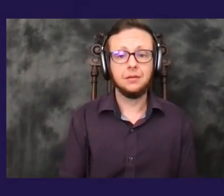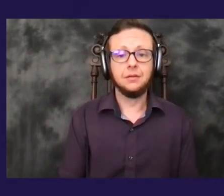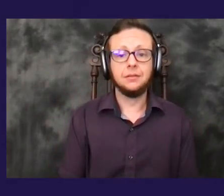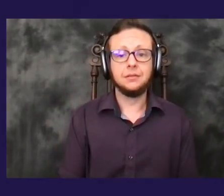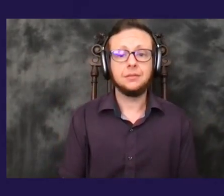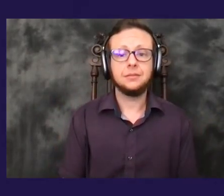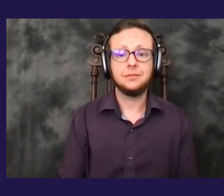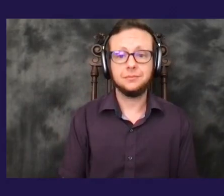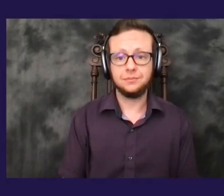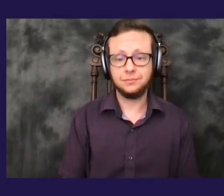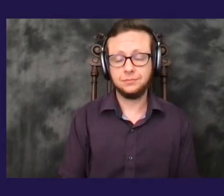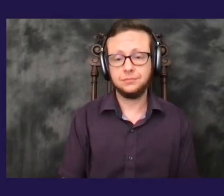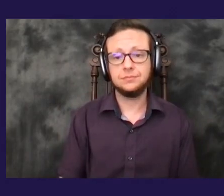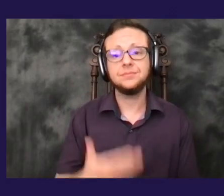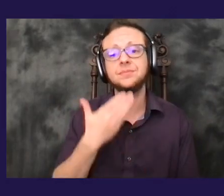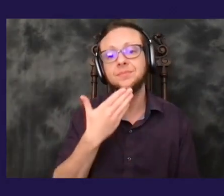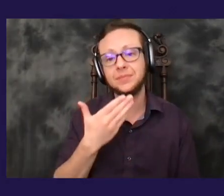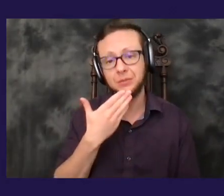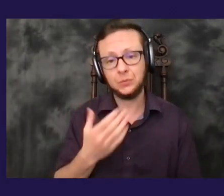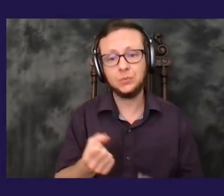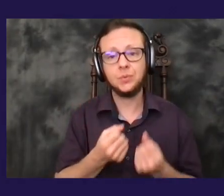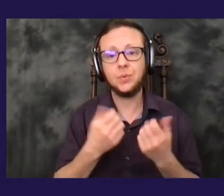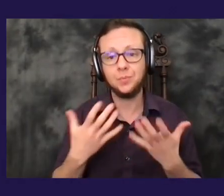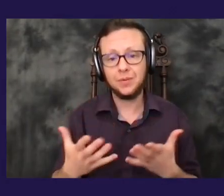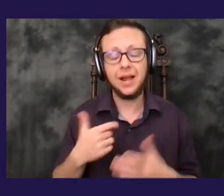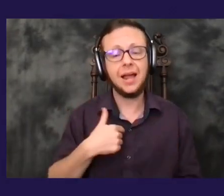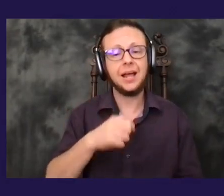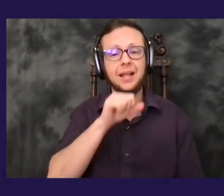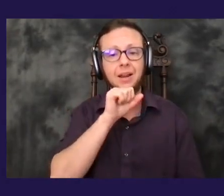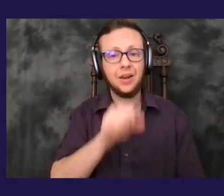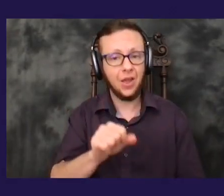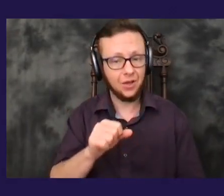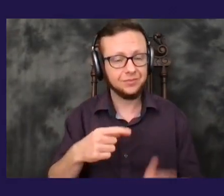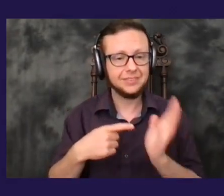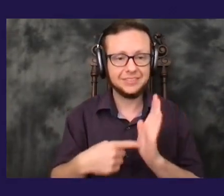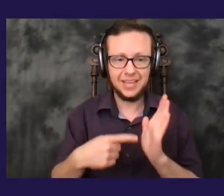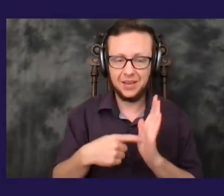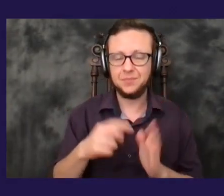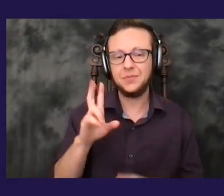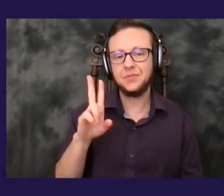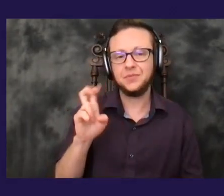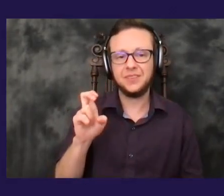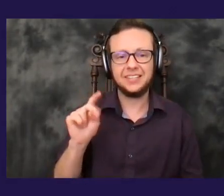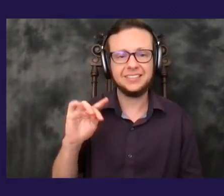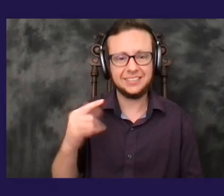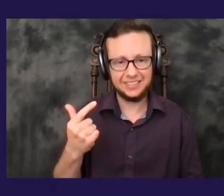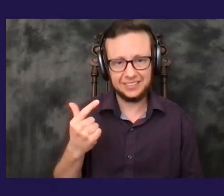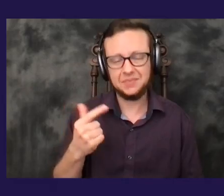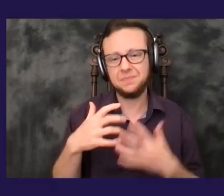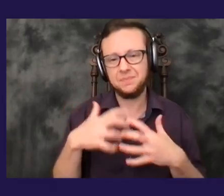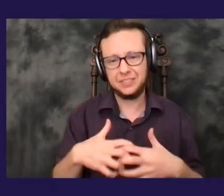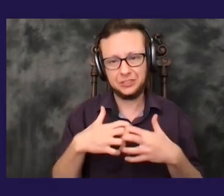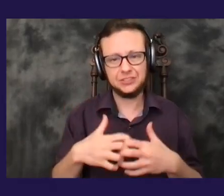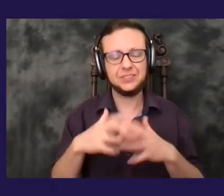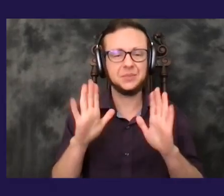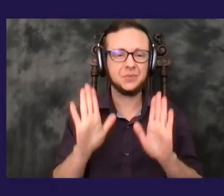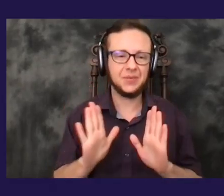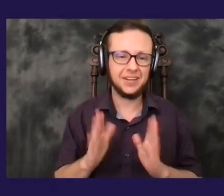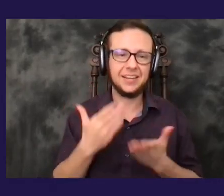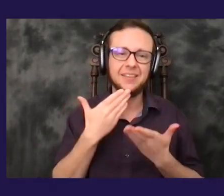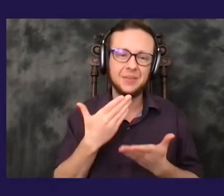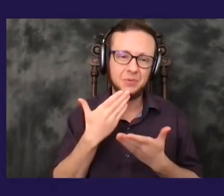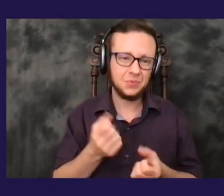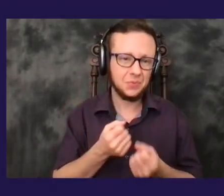Thank you so much. I love the examples of the vending machine, right? Excellent. Thank you so much.